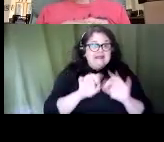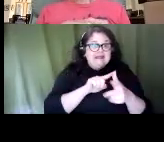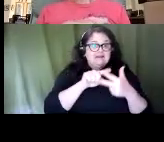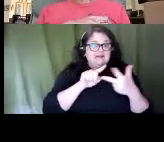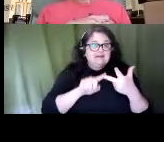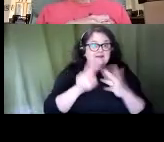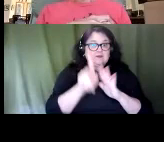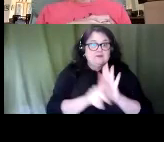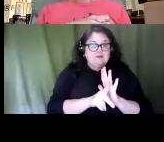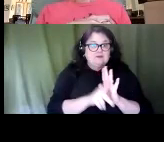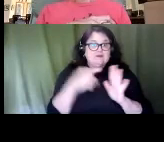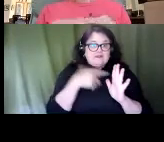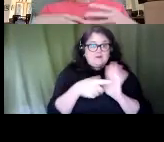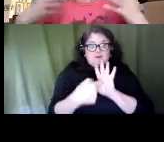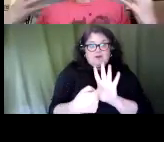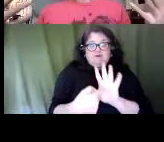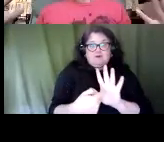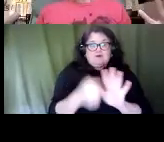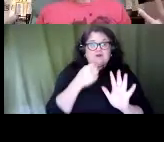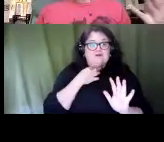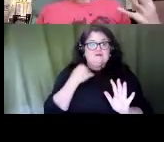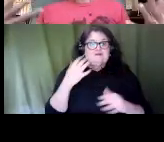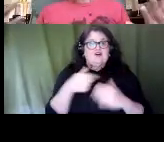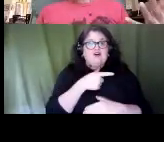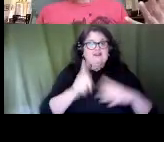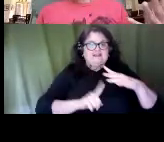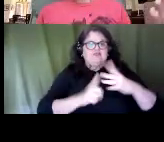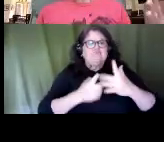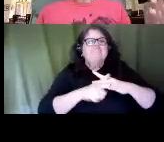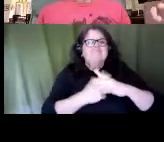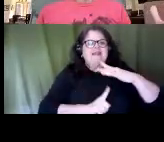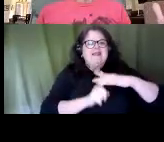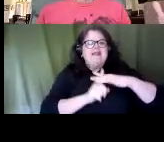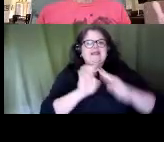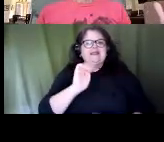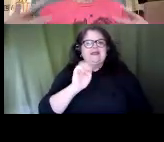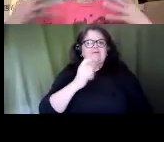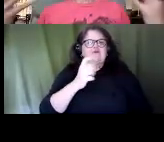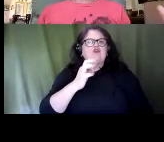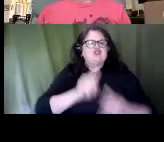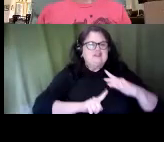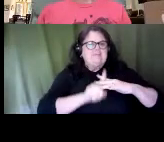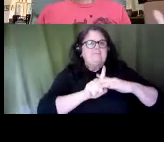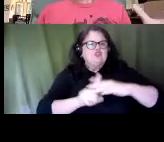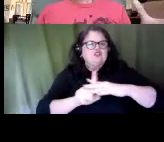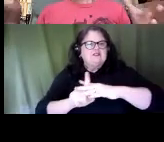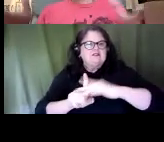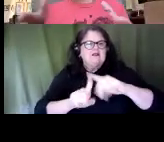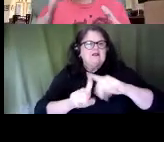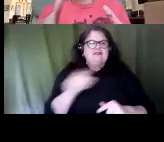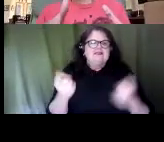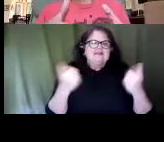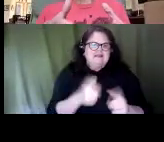putting forward. And all of these things are emergent, but these are 3 themes that have come out over and over again for us as being